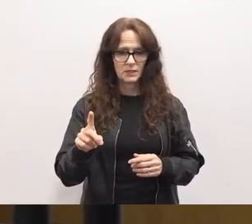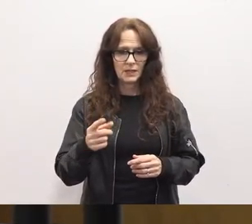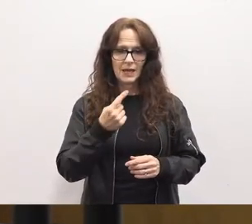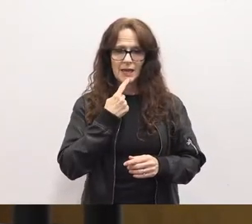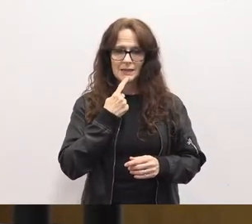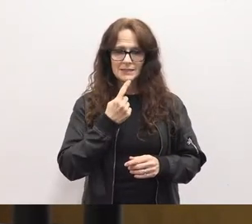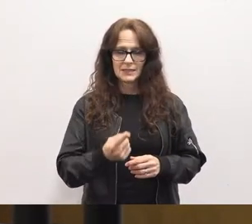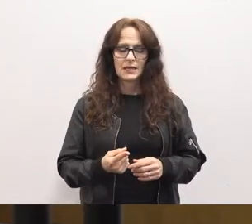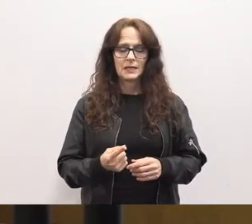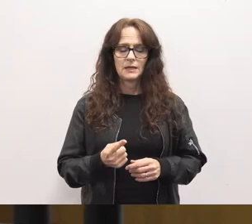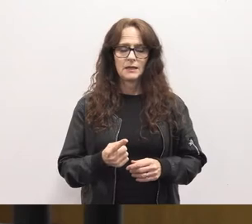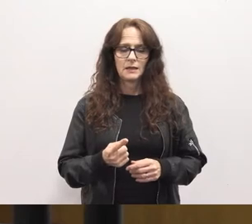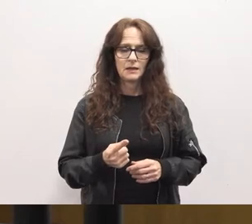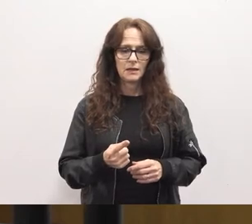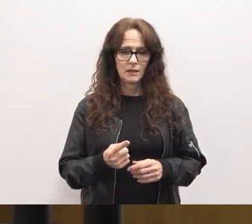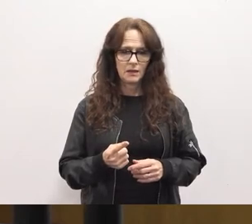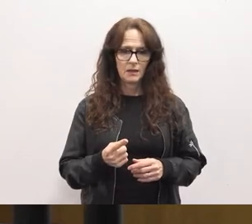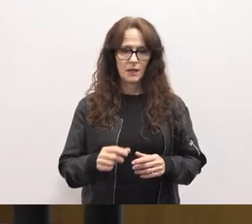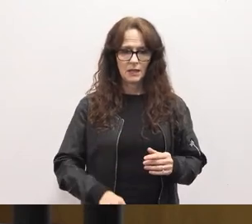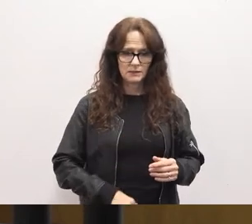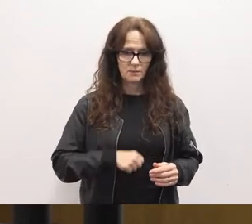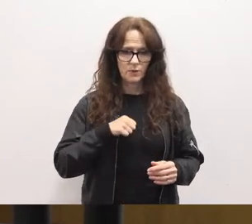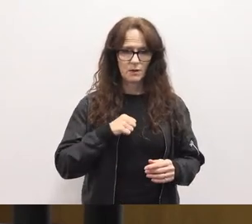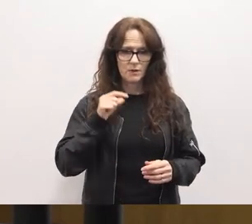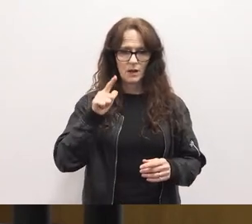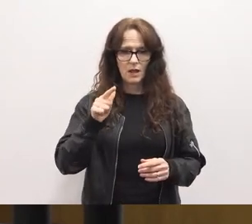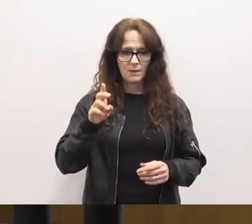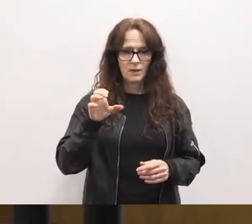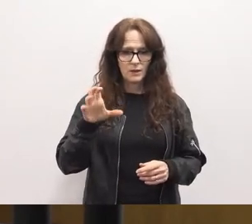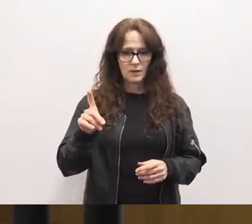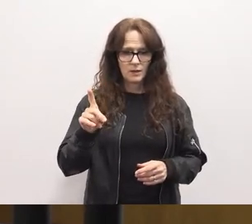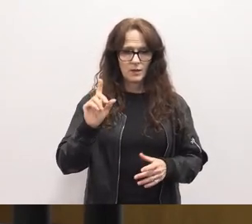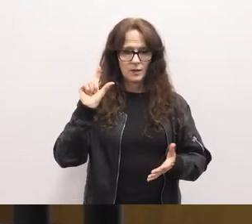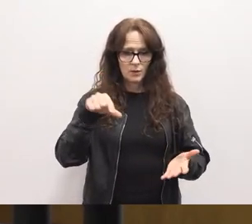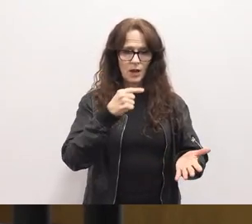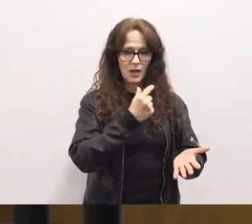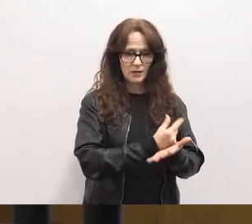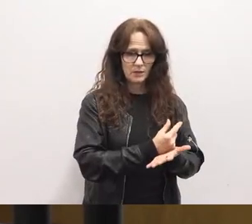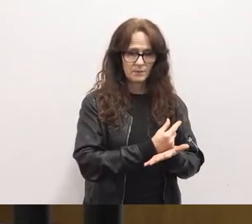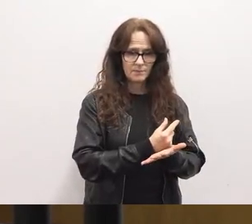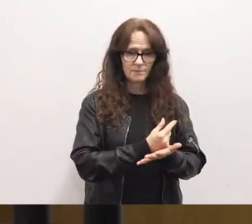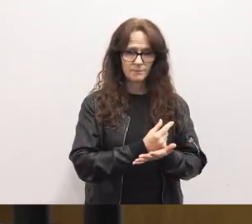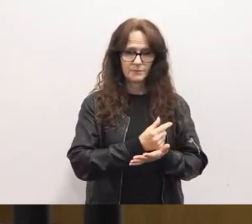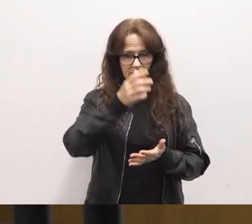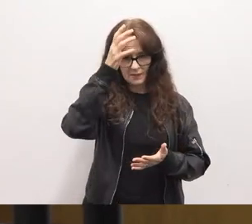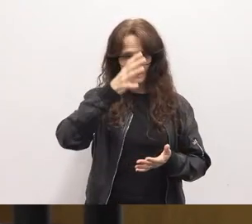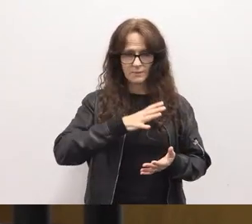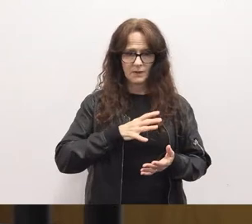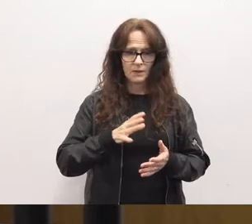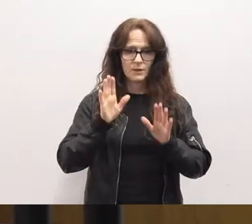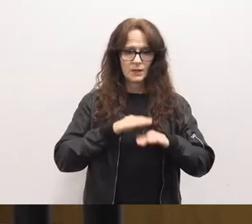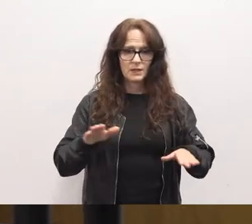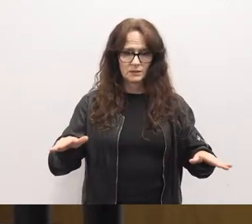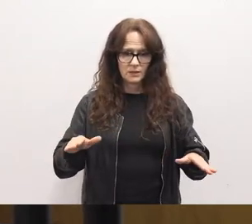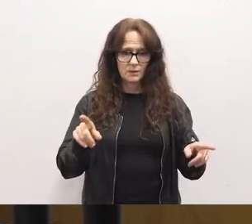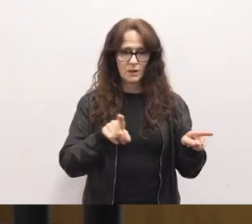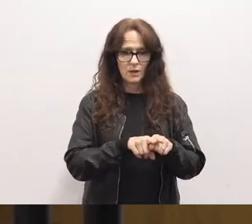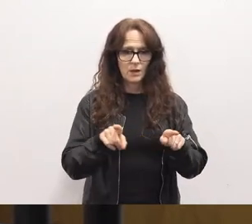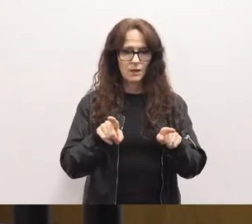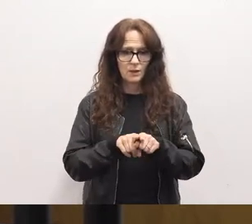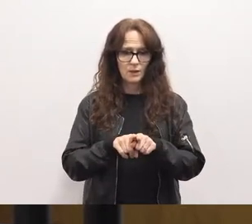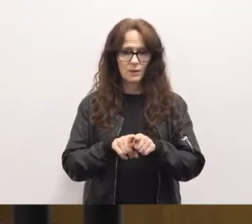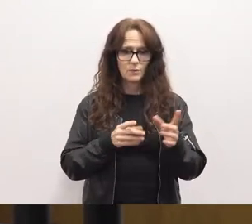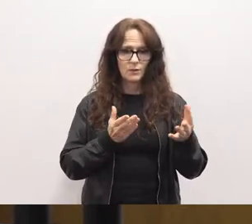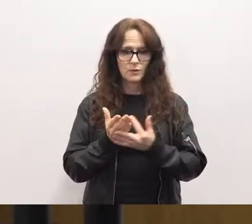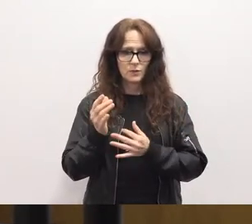say this as a proud Long Beach Unified graduate and as a man with a child who's also going